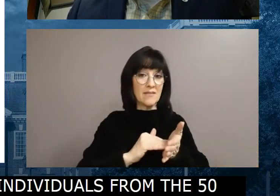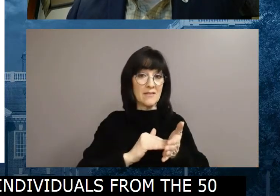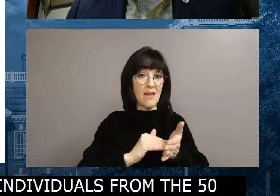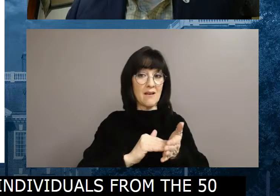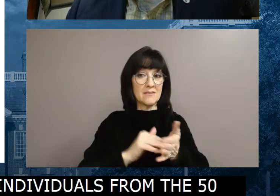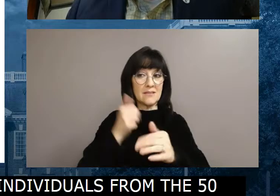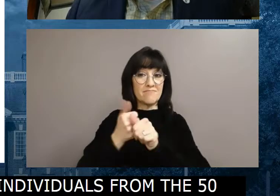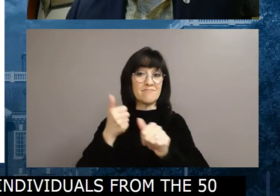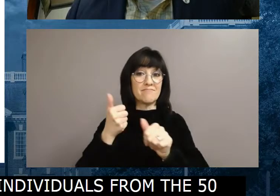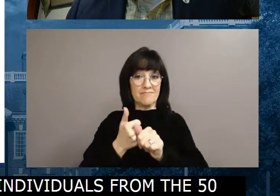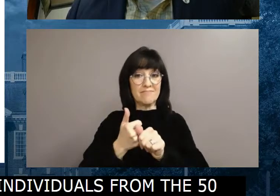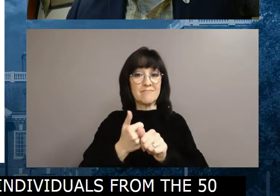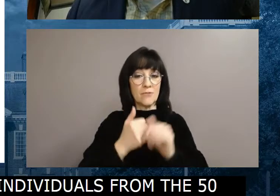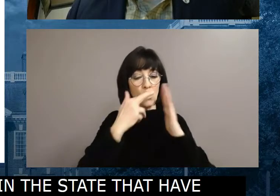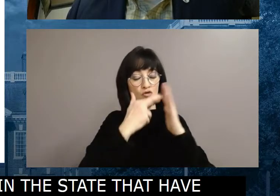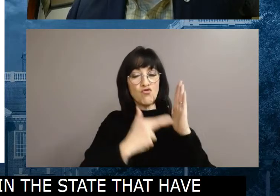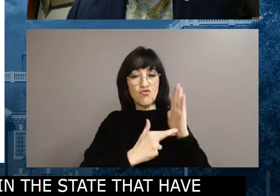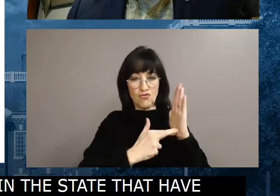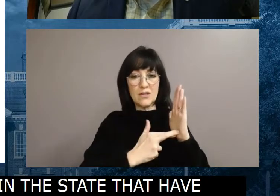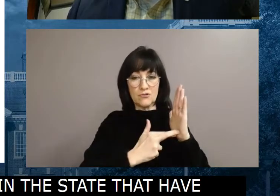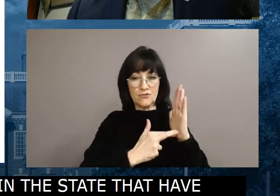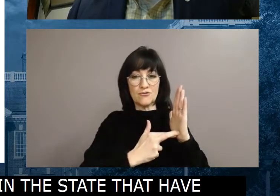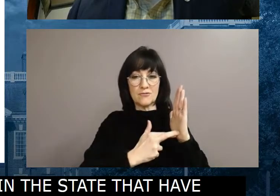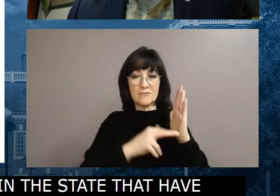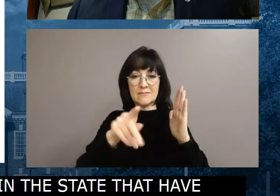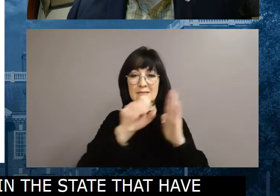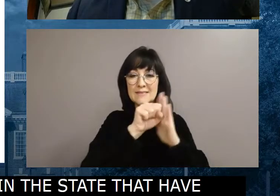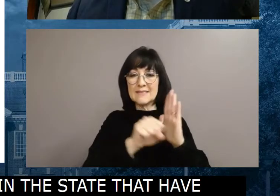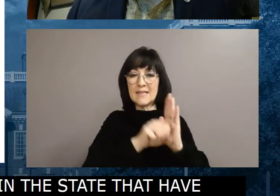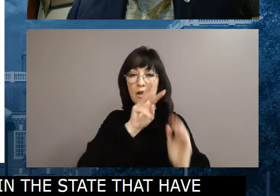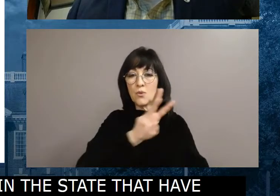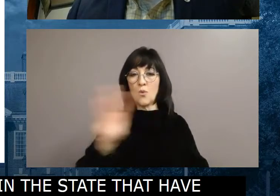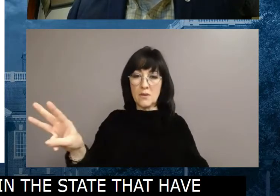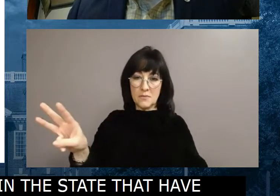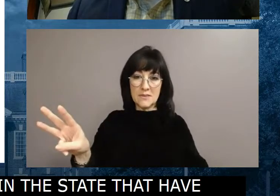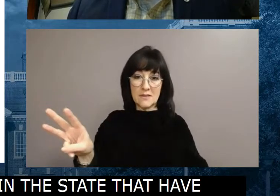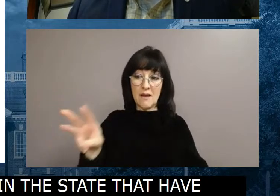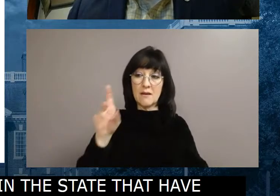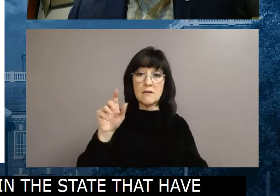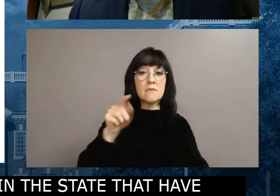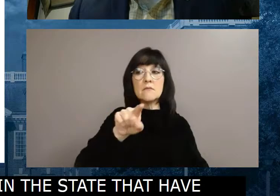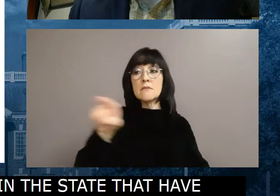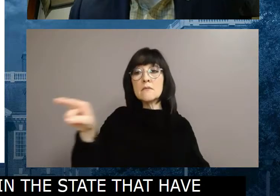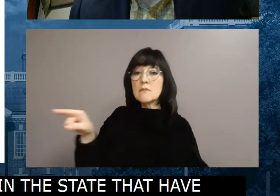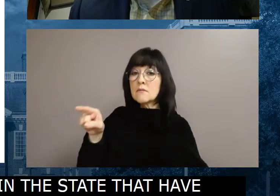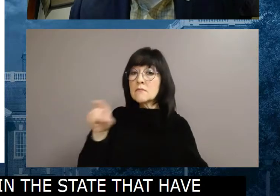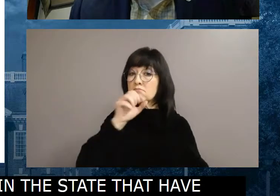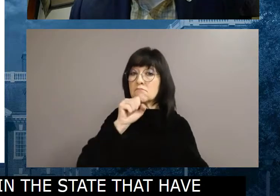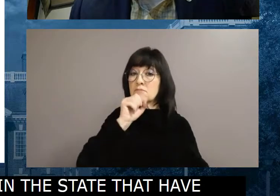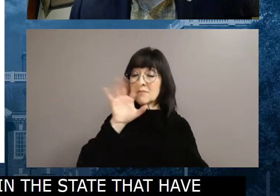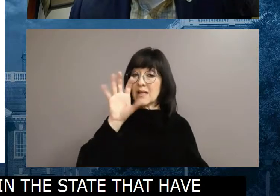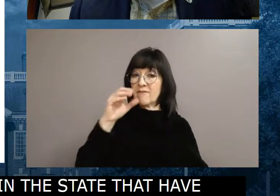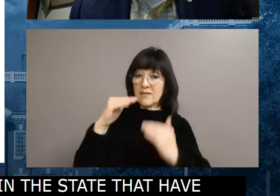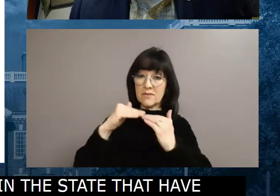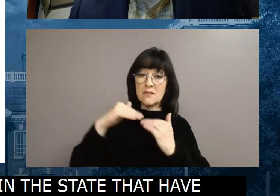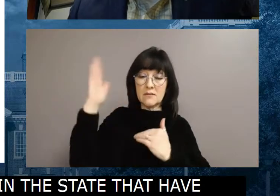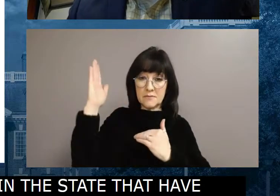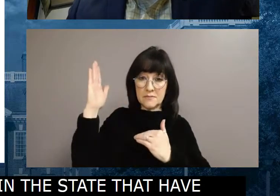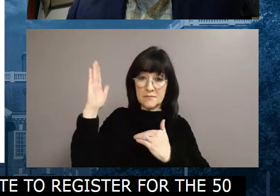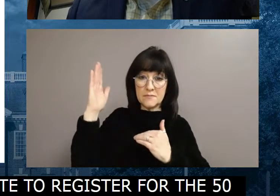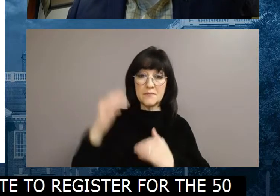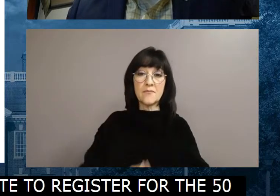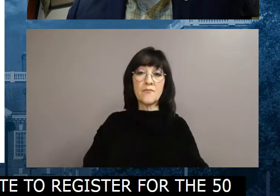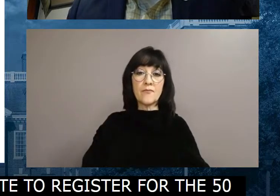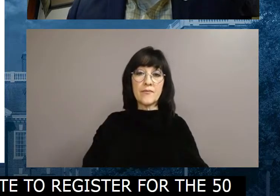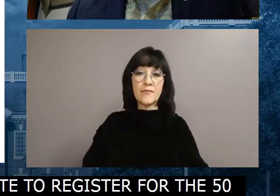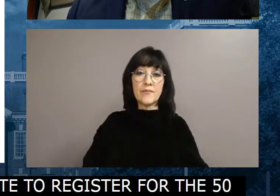to register for the 50 and older wait list. We anticipate that everybody, as of yesterday, unless that number increases more,